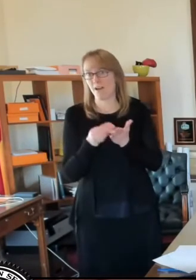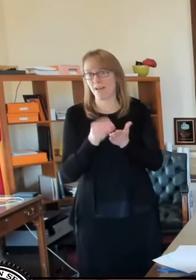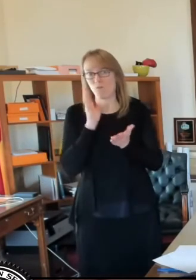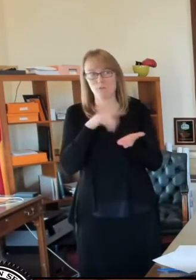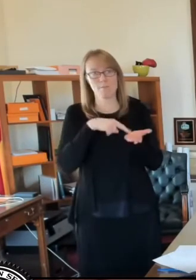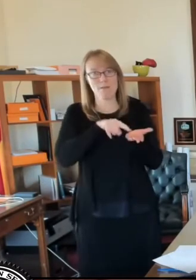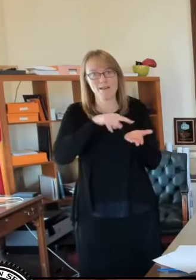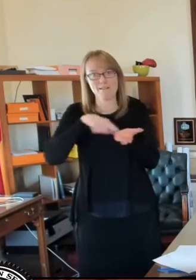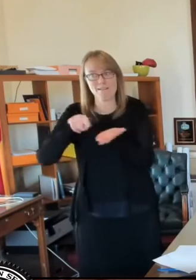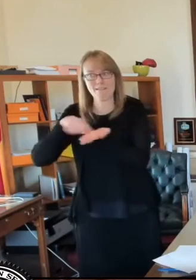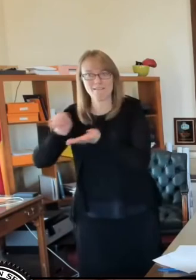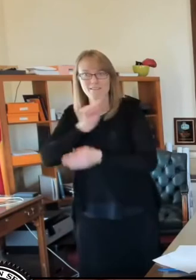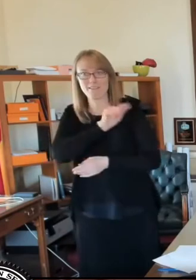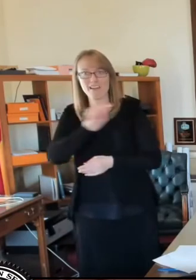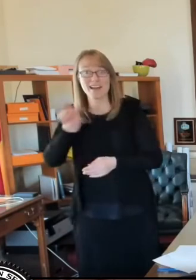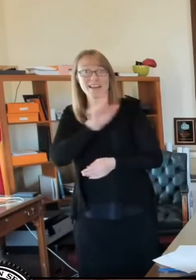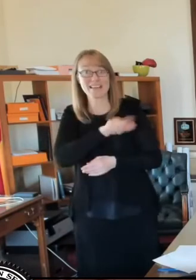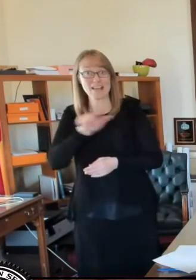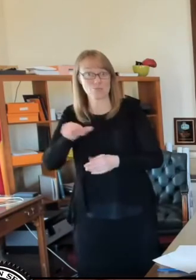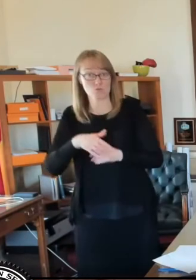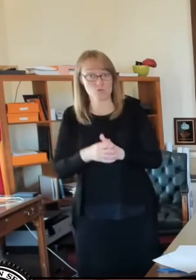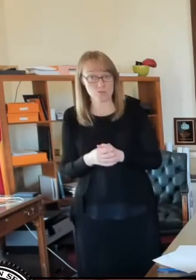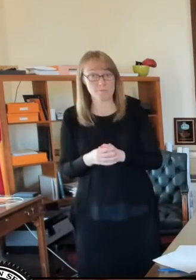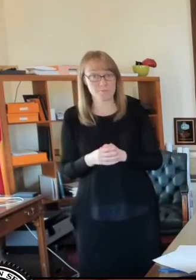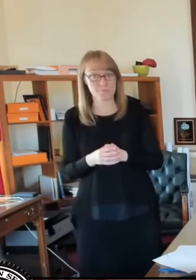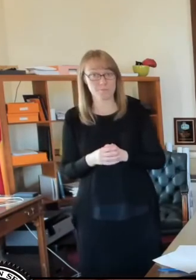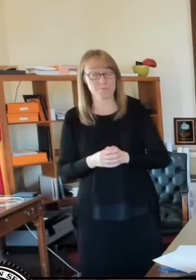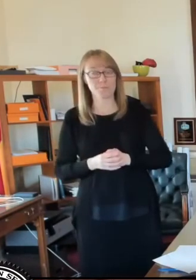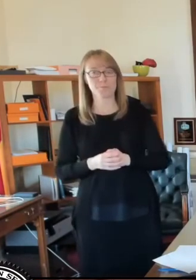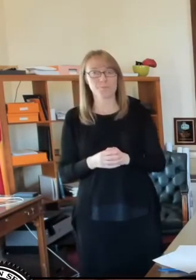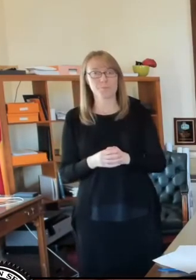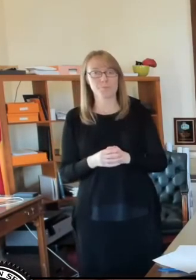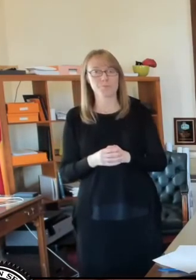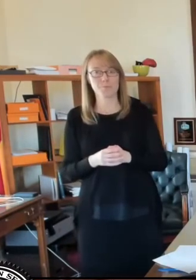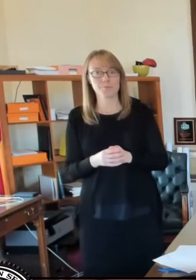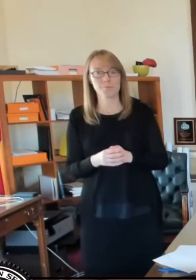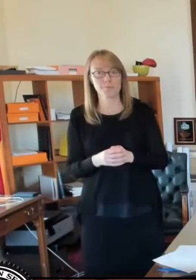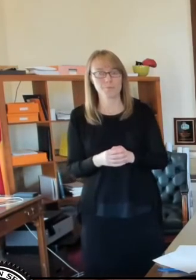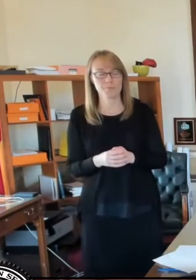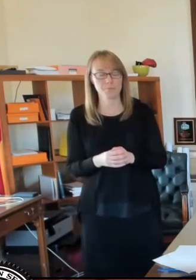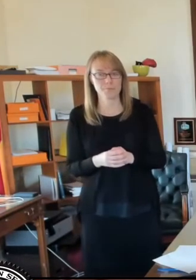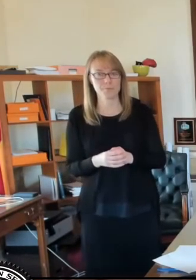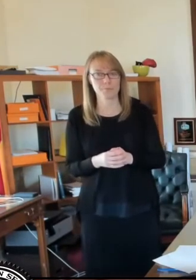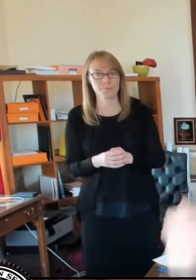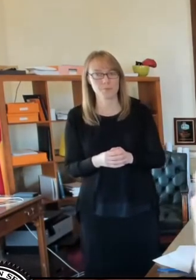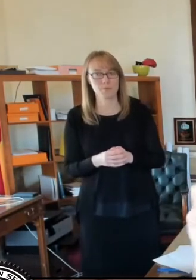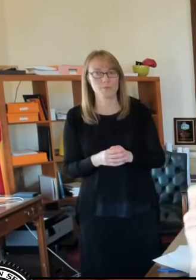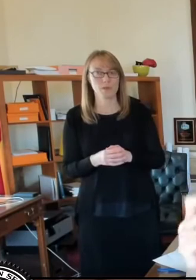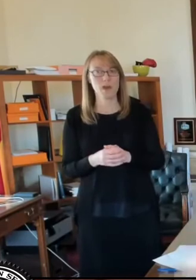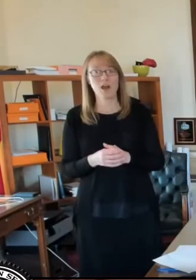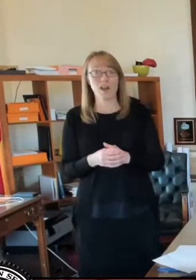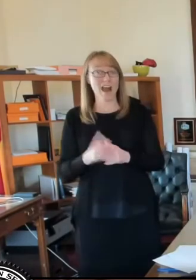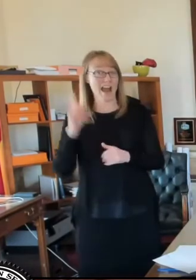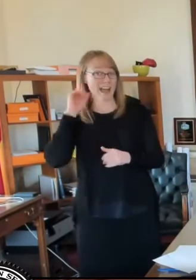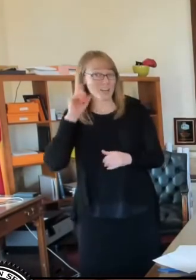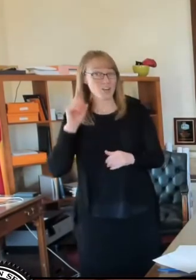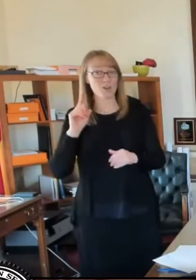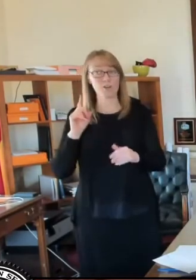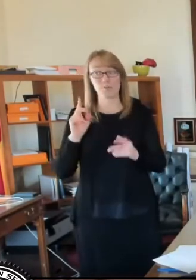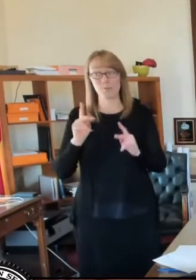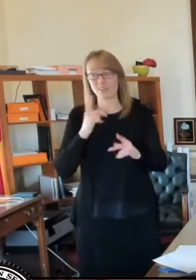out. You'd be surprised. I hear anecdotally that, you know, it's hard to get people to call you